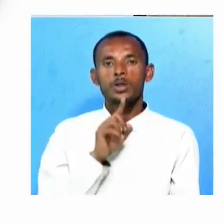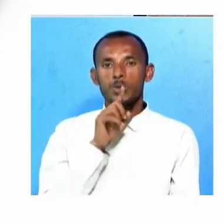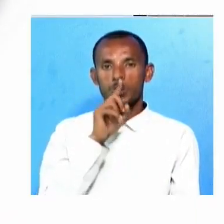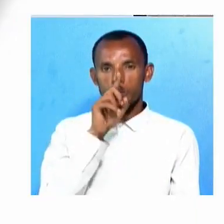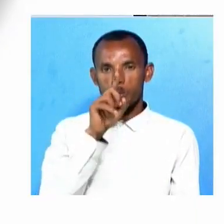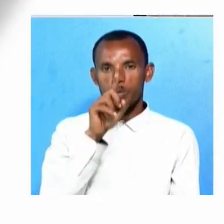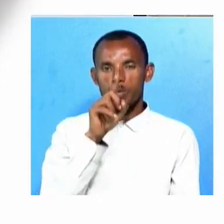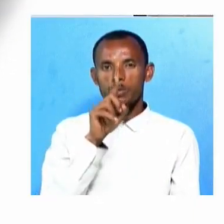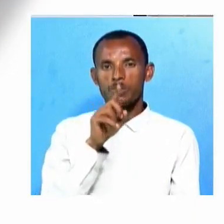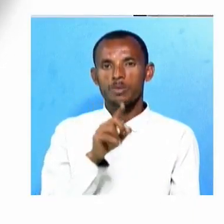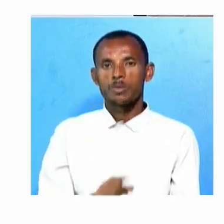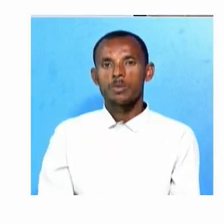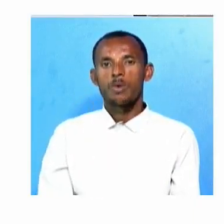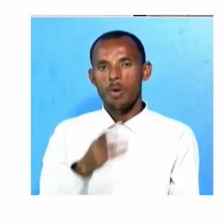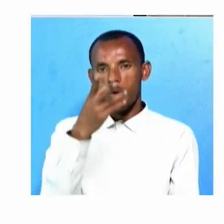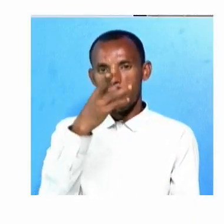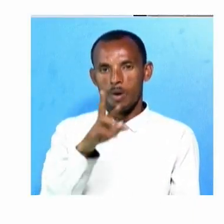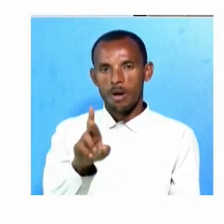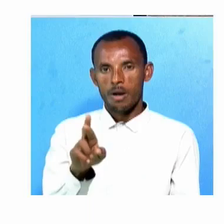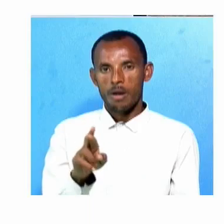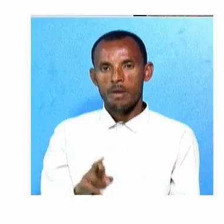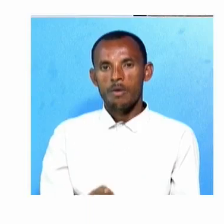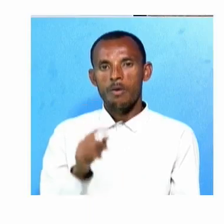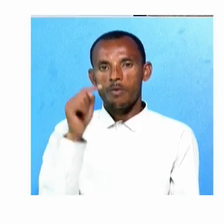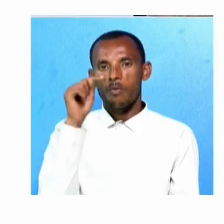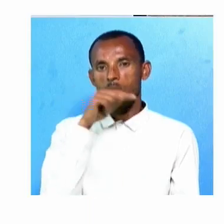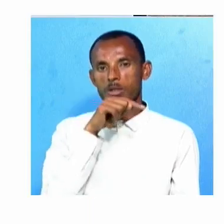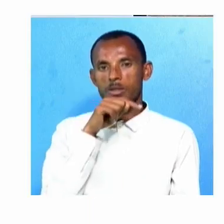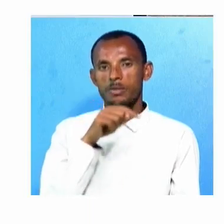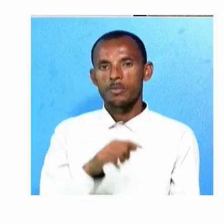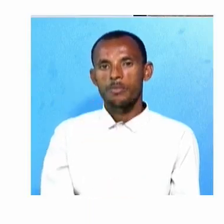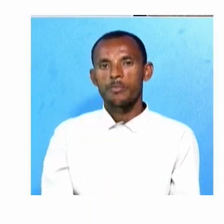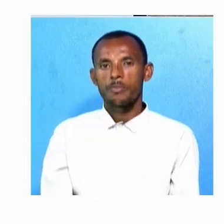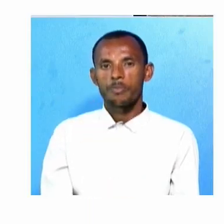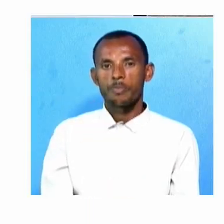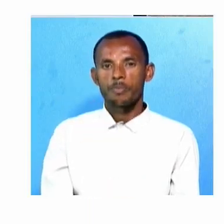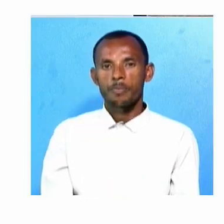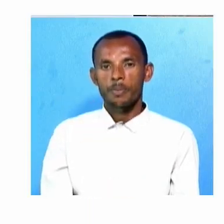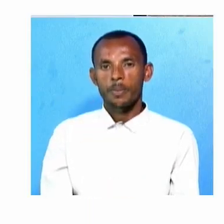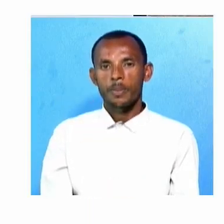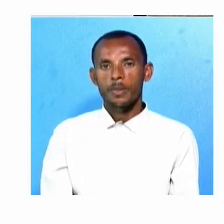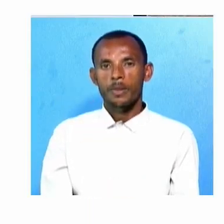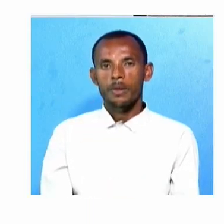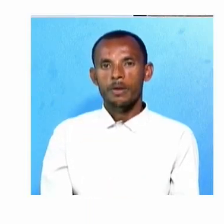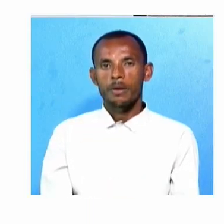true or false.